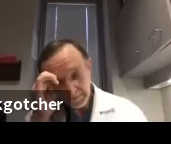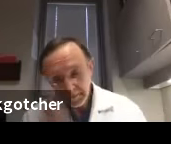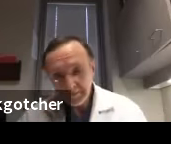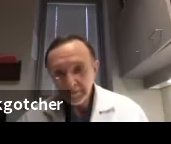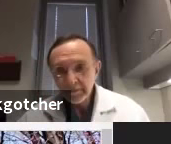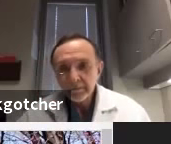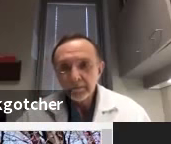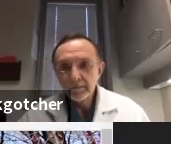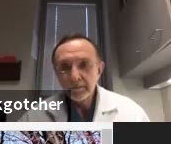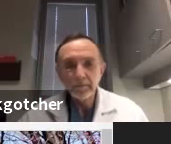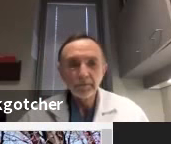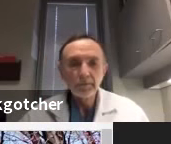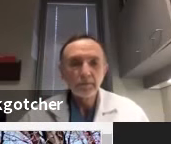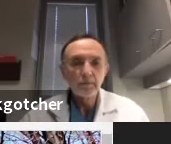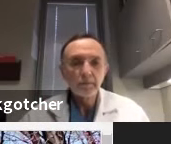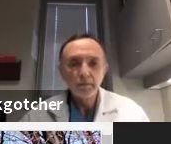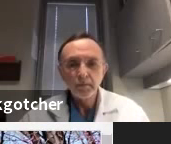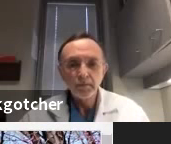for some,